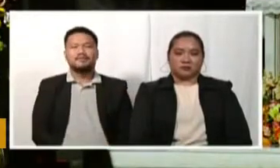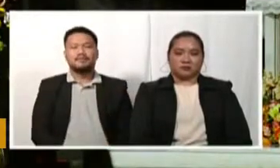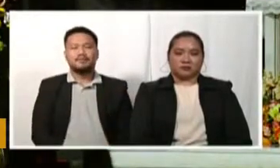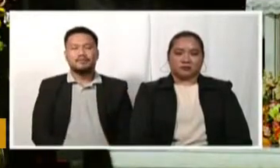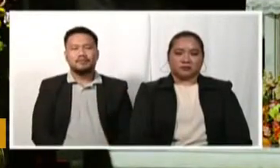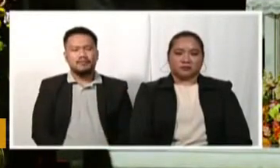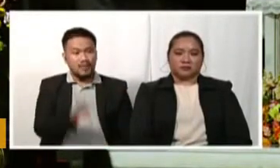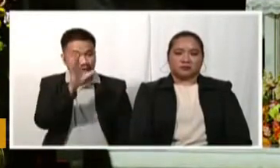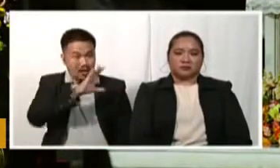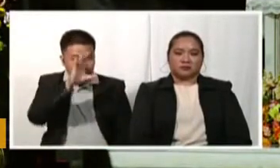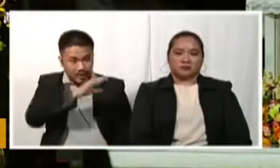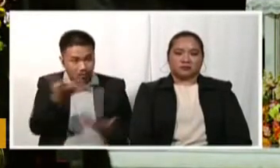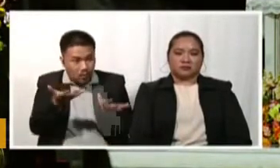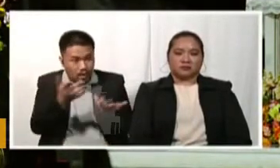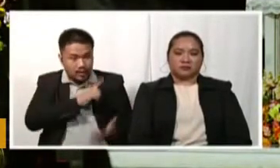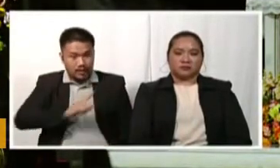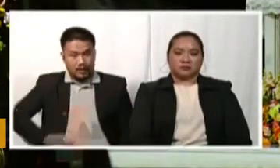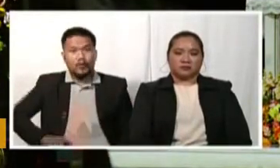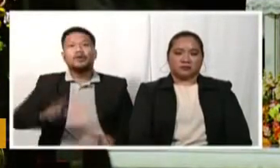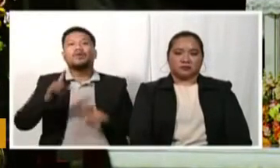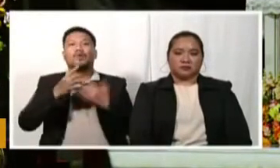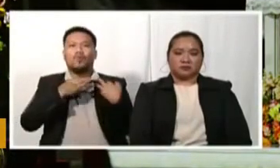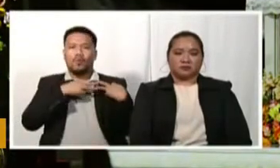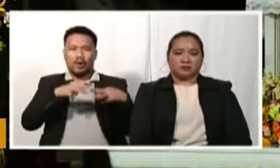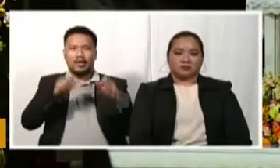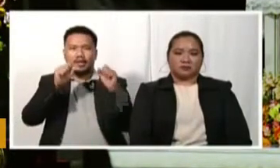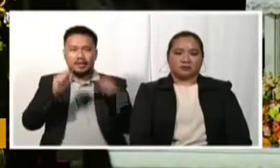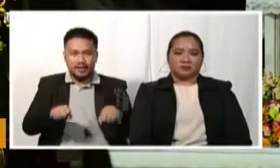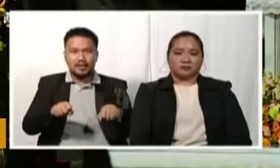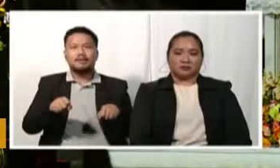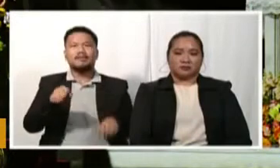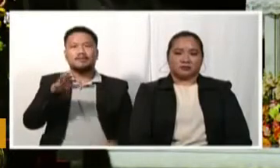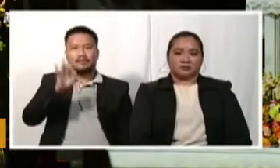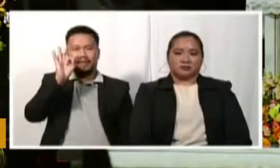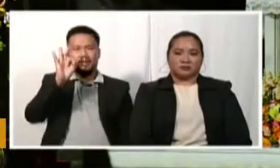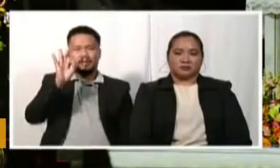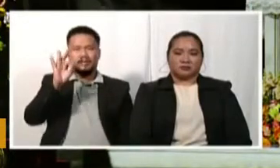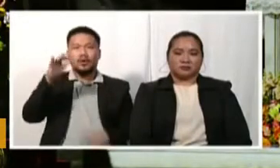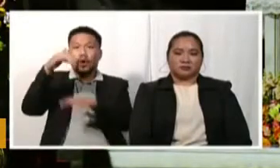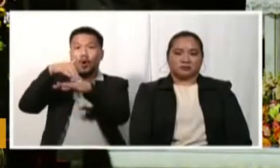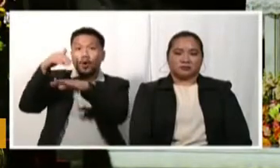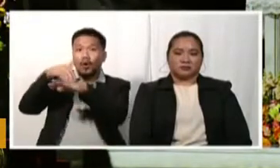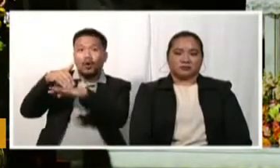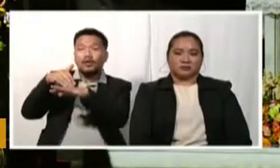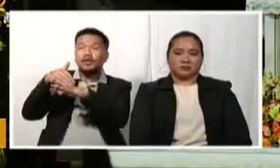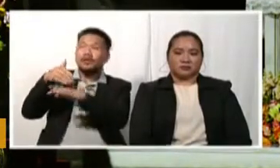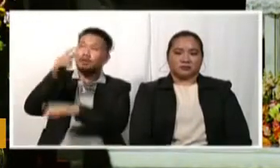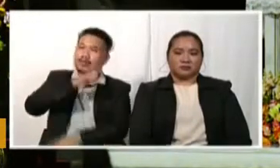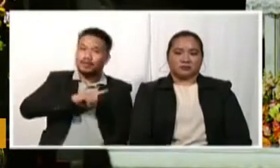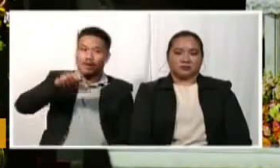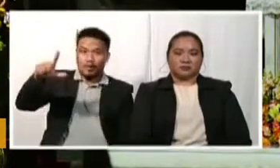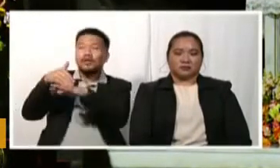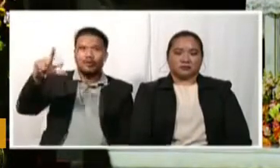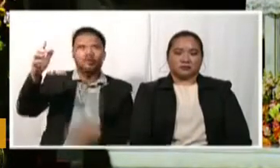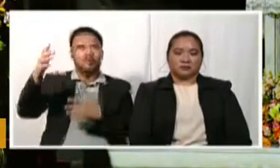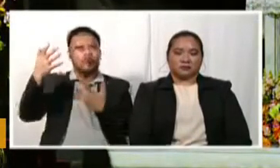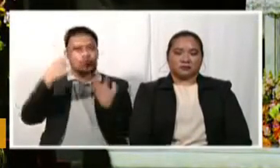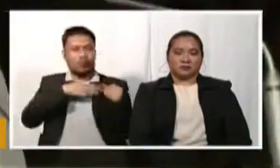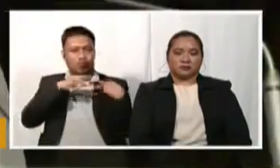Seek the Lord while he may be found. Call him while he is